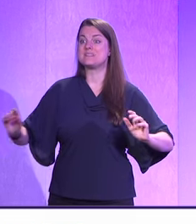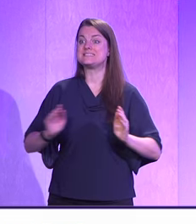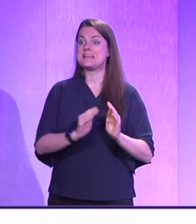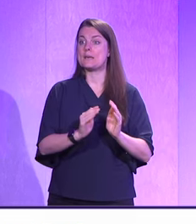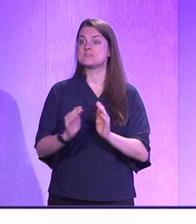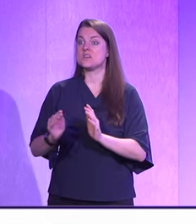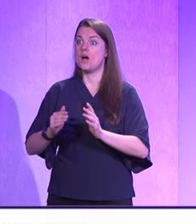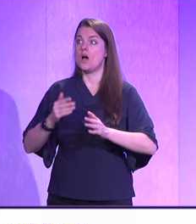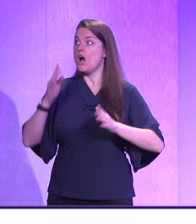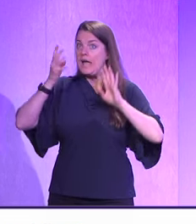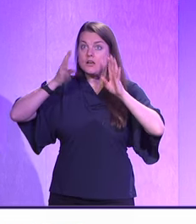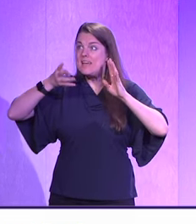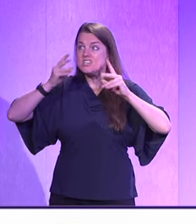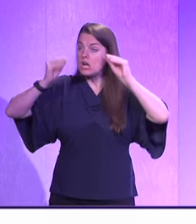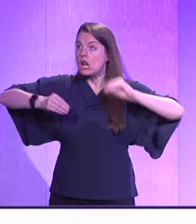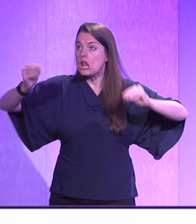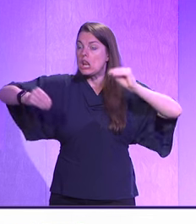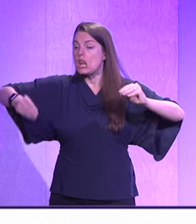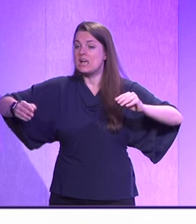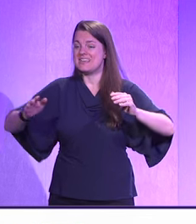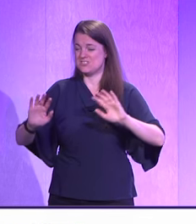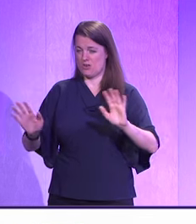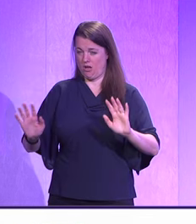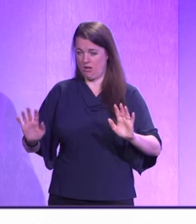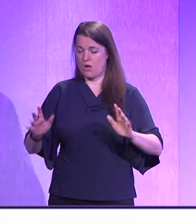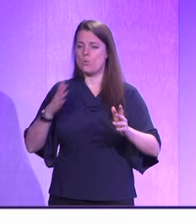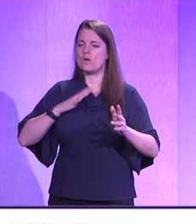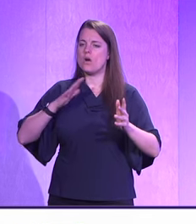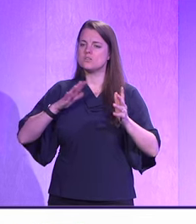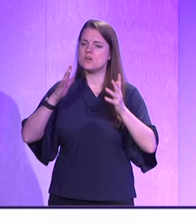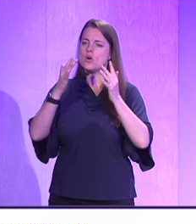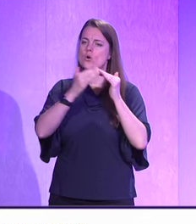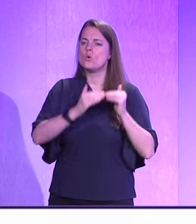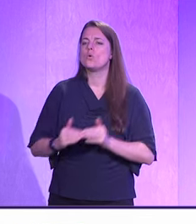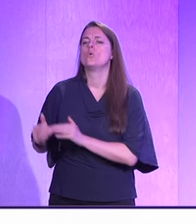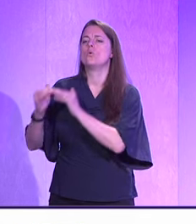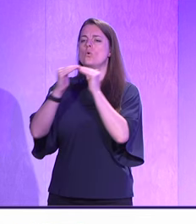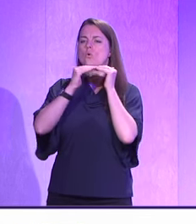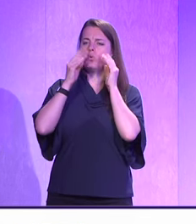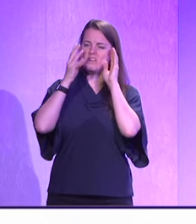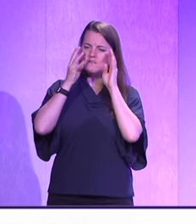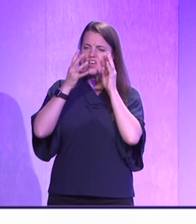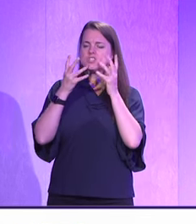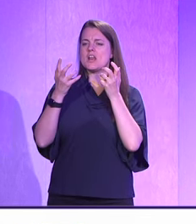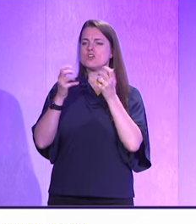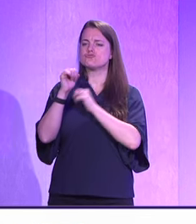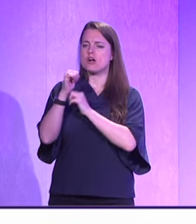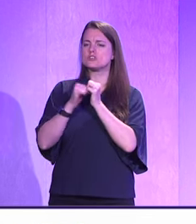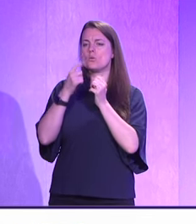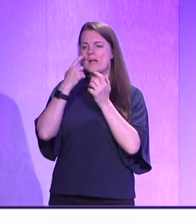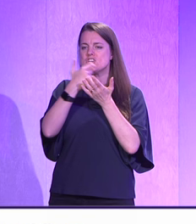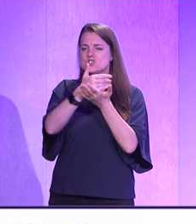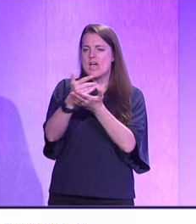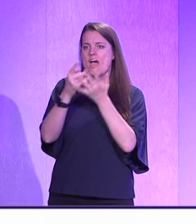not innovation. That's just noodling around. What you want is a more coherent approach to innovation where we're then sharing that awareness and using